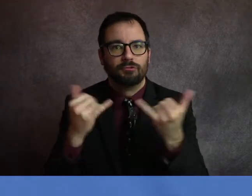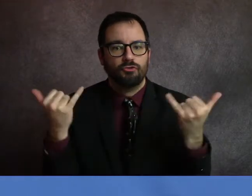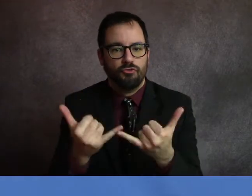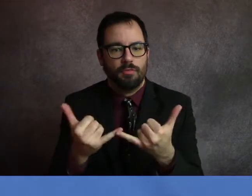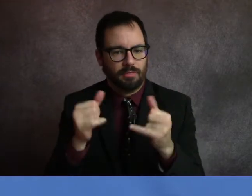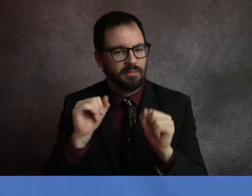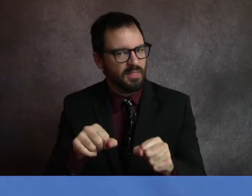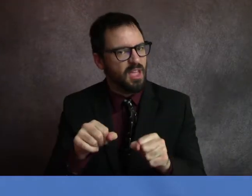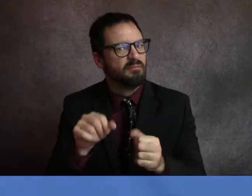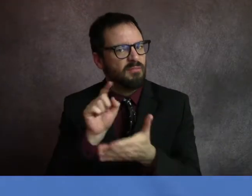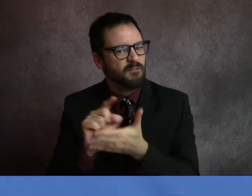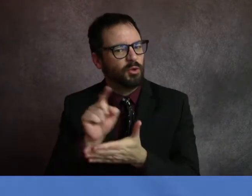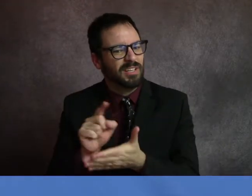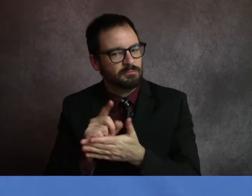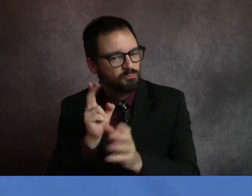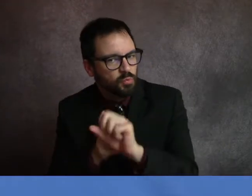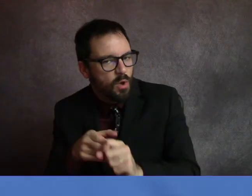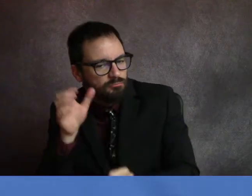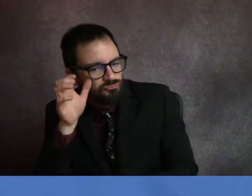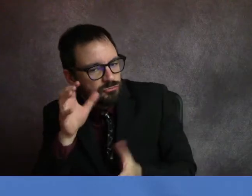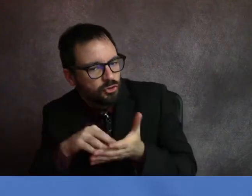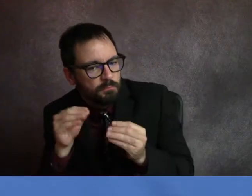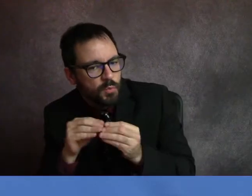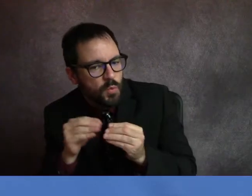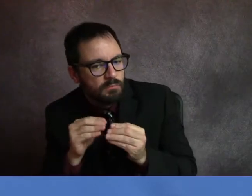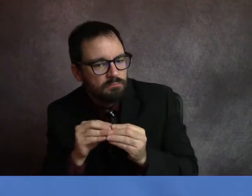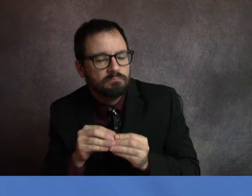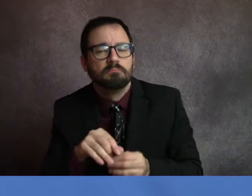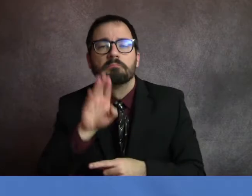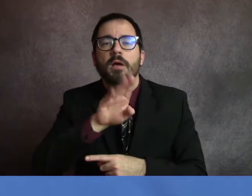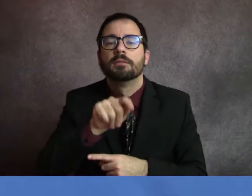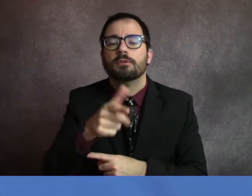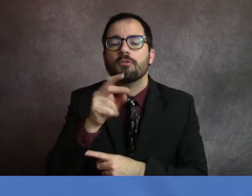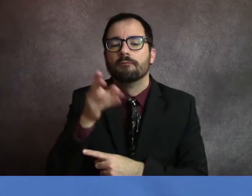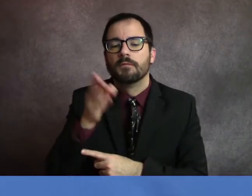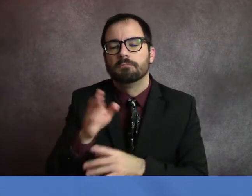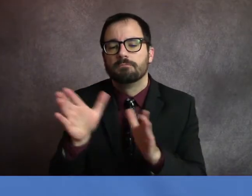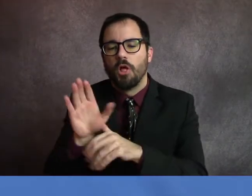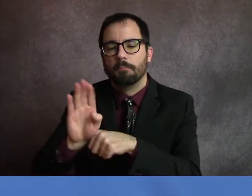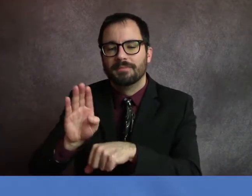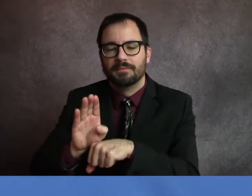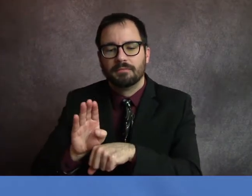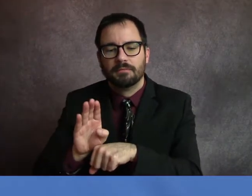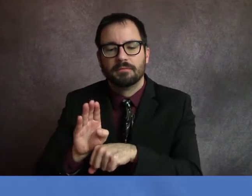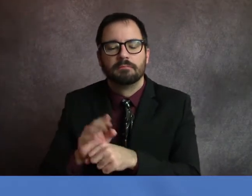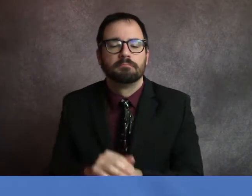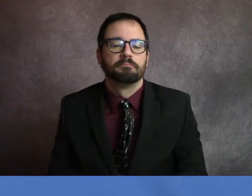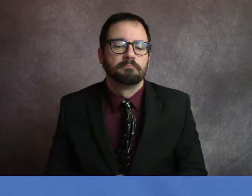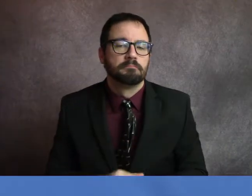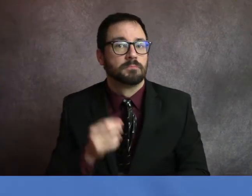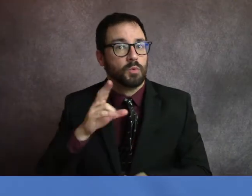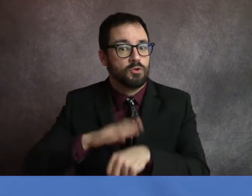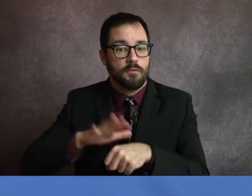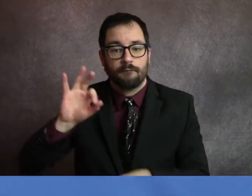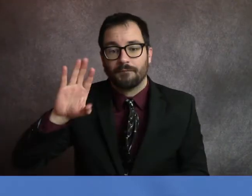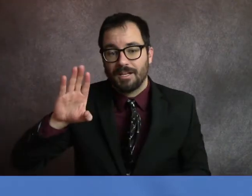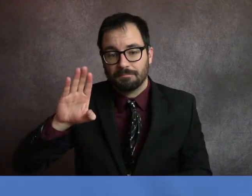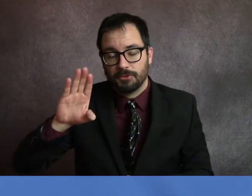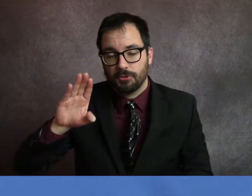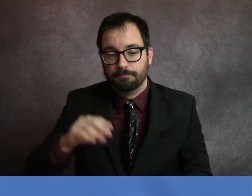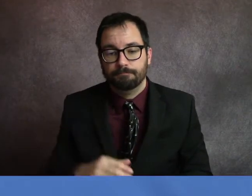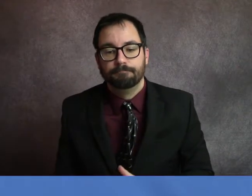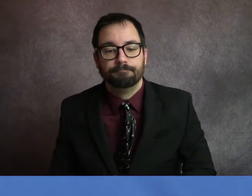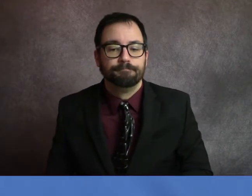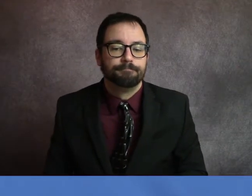boston.gov/smallbusiness or look it up on the Mayor's Office of Economic Development Facebook. And please reach out if you have any questions or concerns about anything that I'm